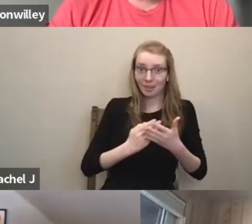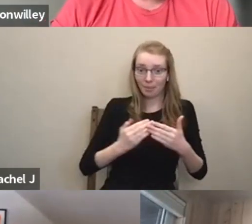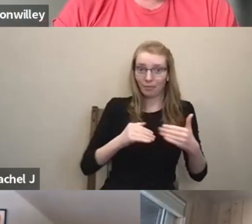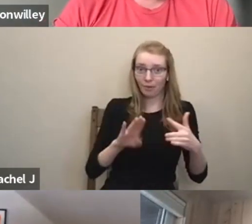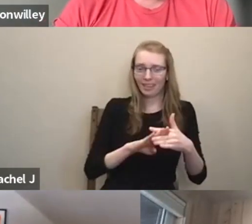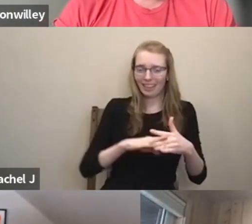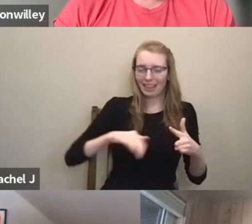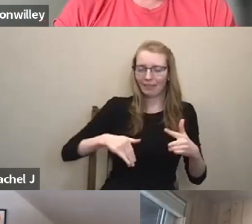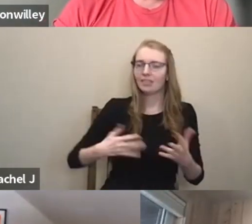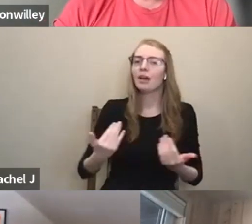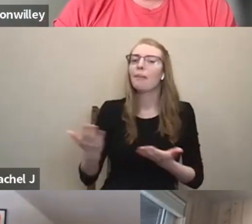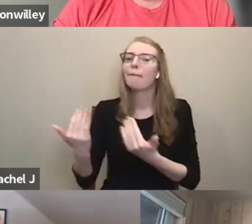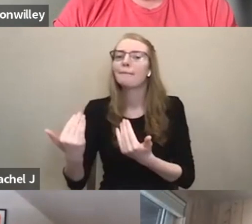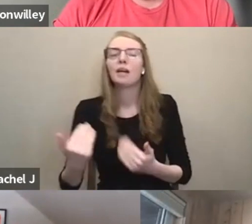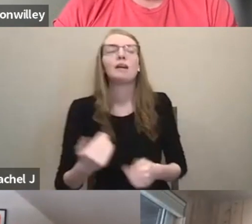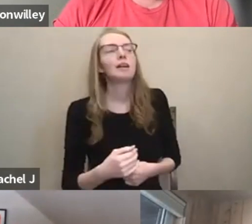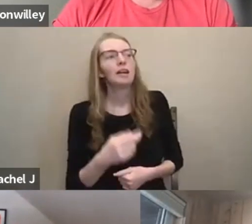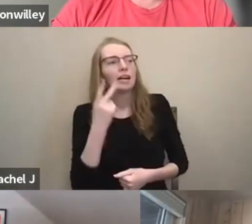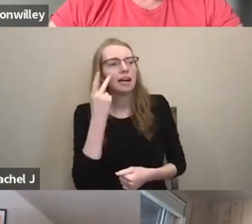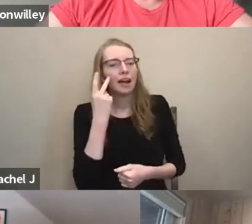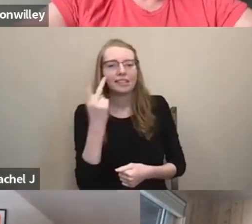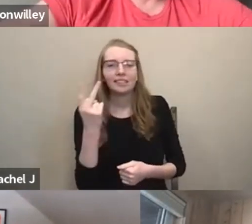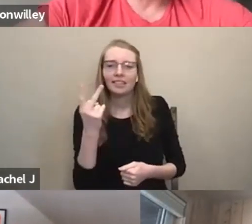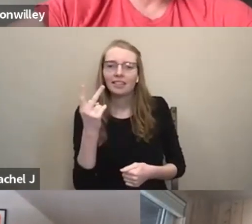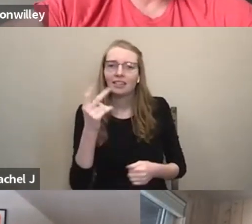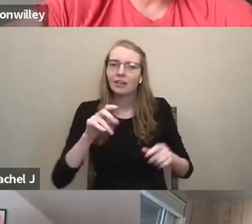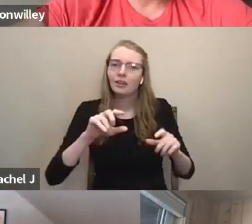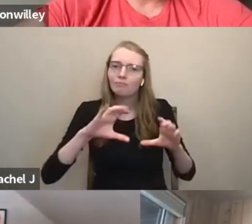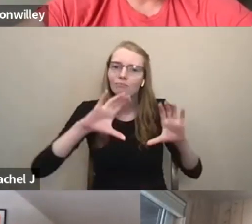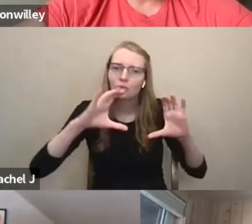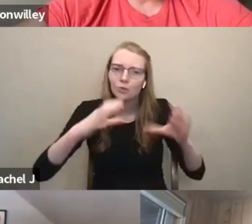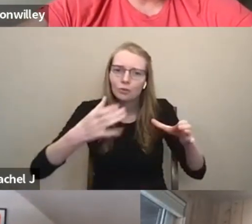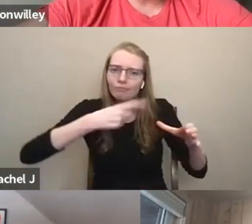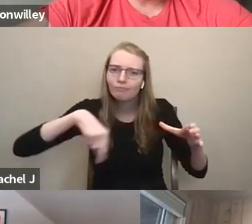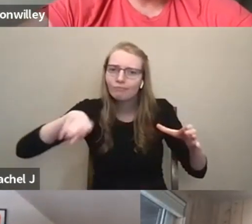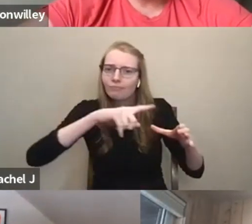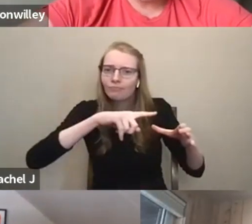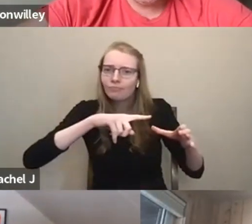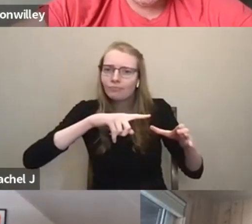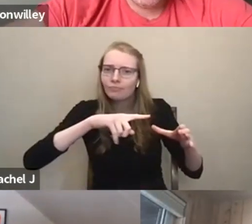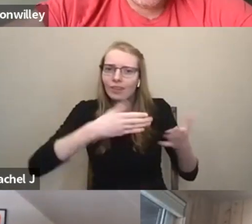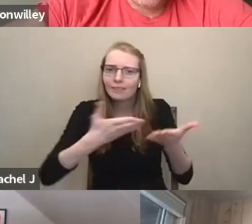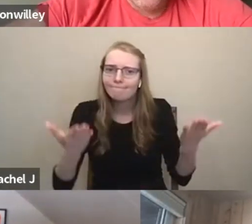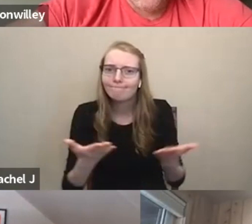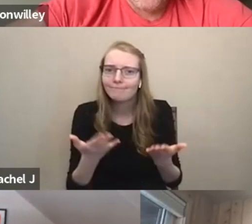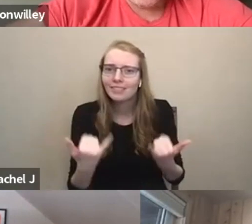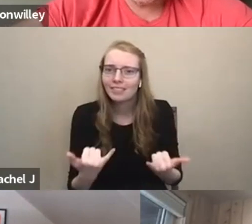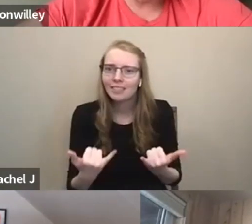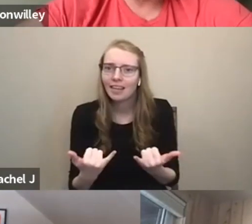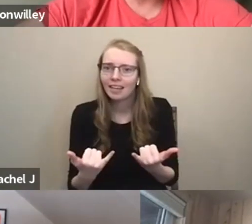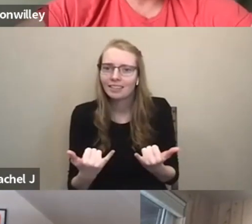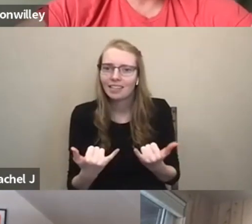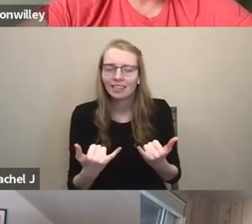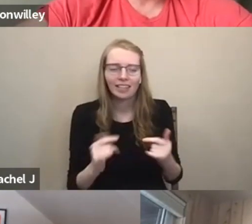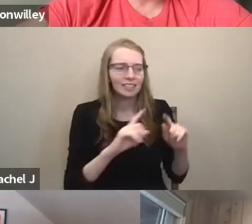Like I see this gang here, and there's various, entries into the work. So there's no one size